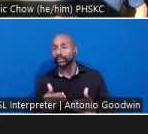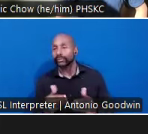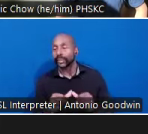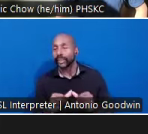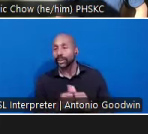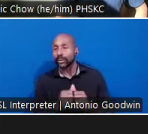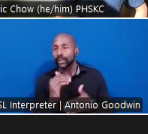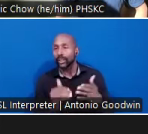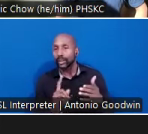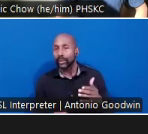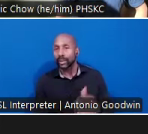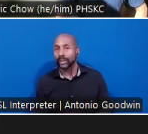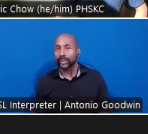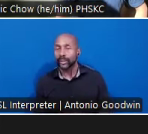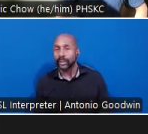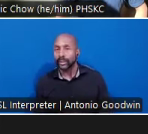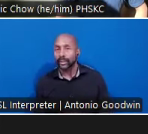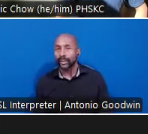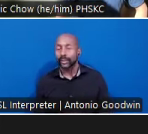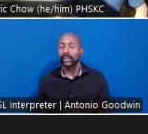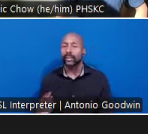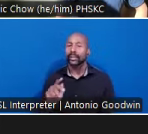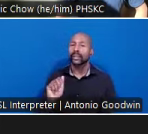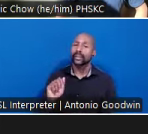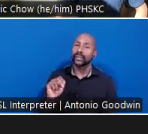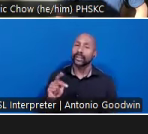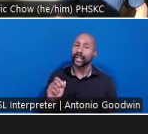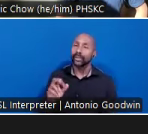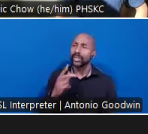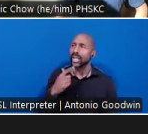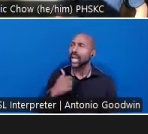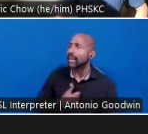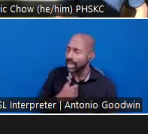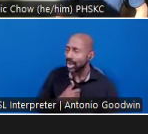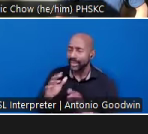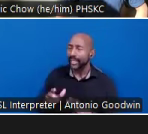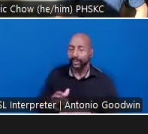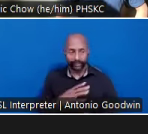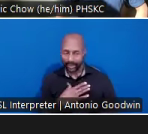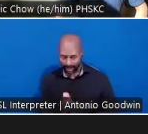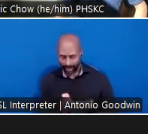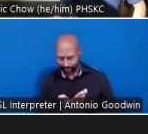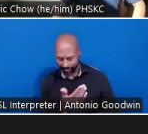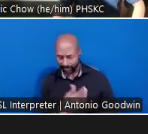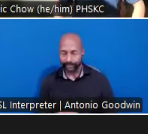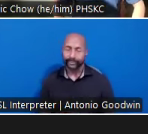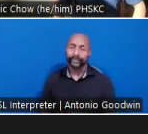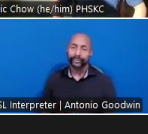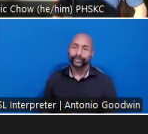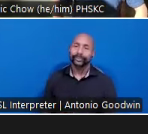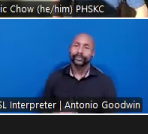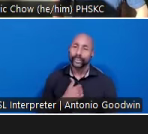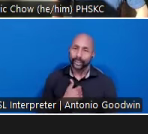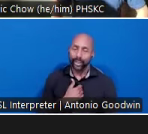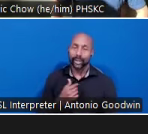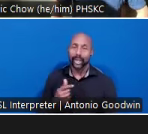the Yeah, triple pandemic? so sorry Oh, about that. oh, you're good. Good. Go ahead. Yeah. Go ahead. I wanted to apologize. Sorry, I